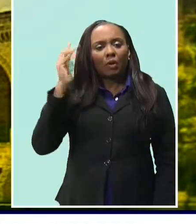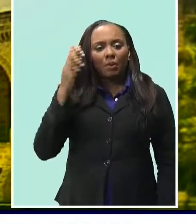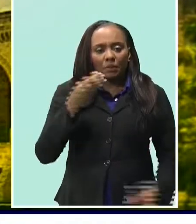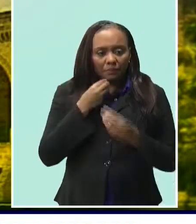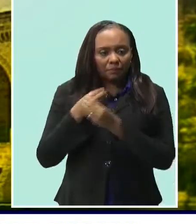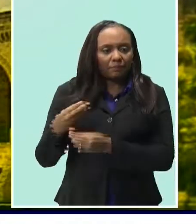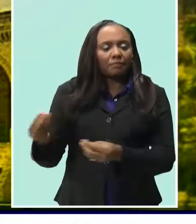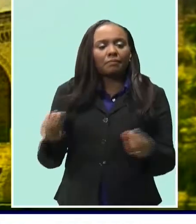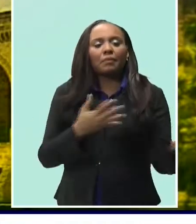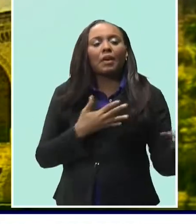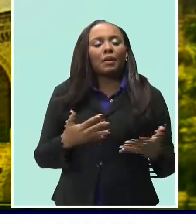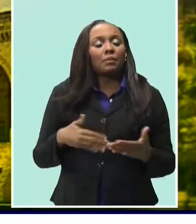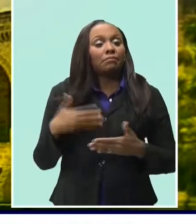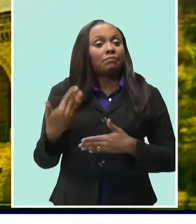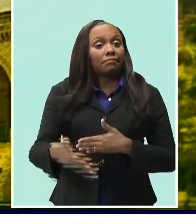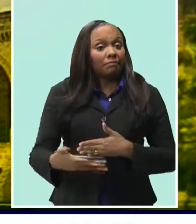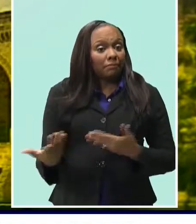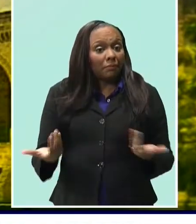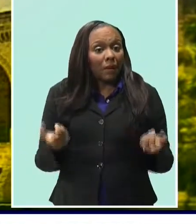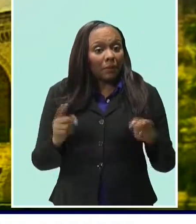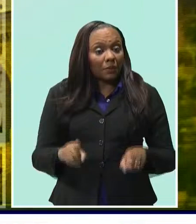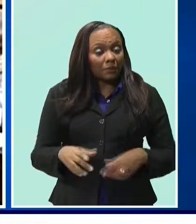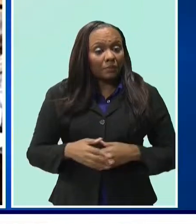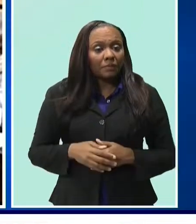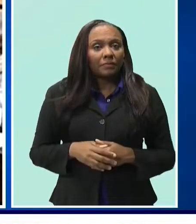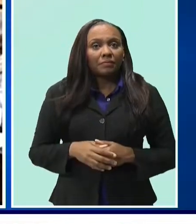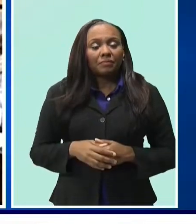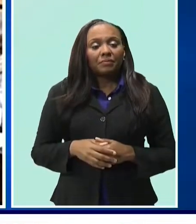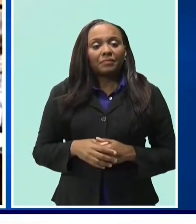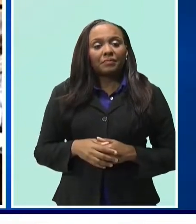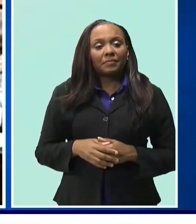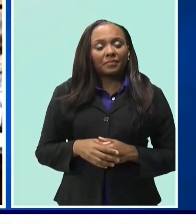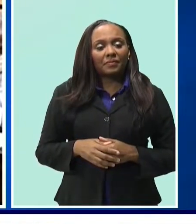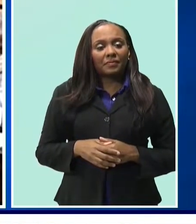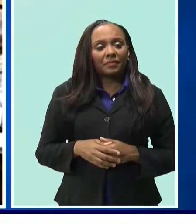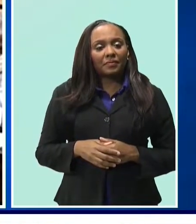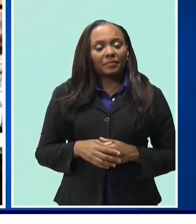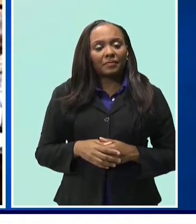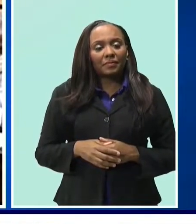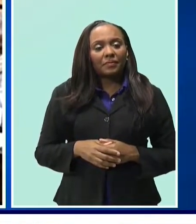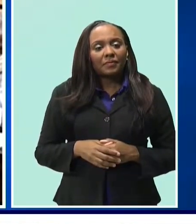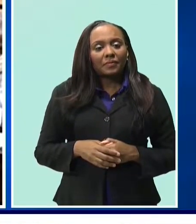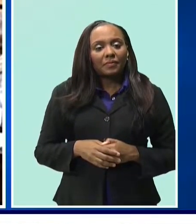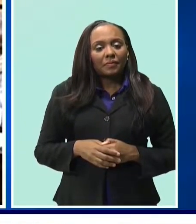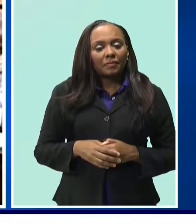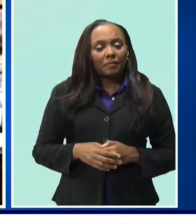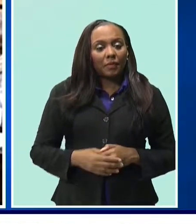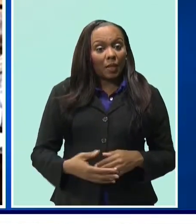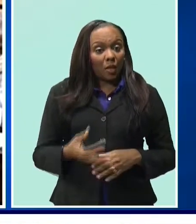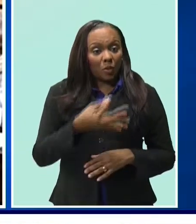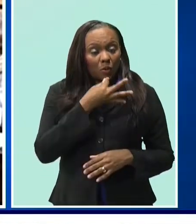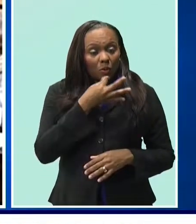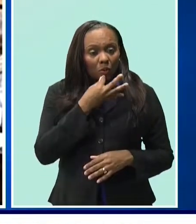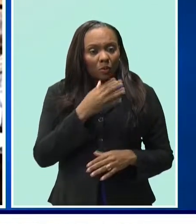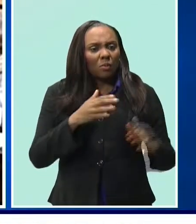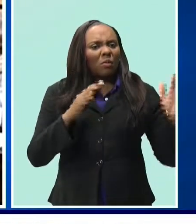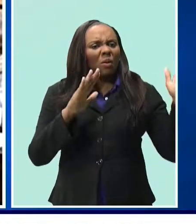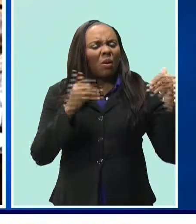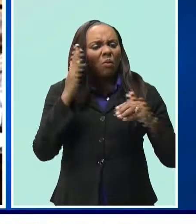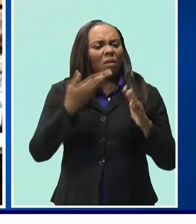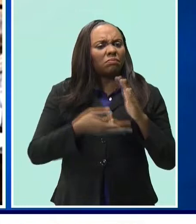on the next course of action. We hope that shortly we will review at the end